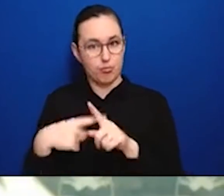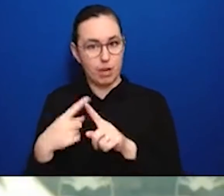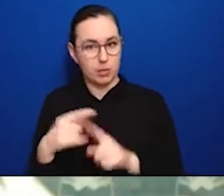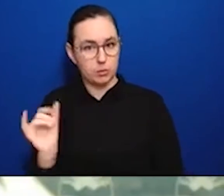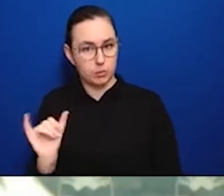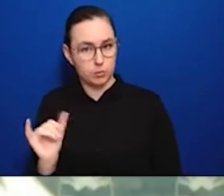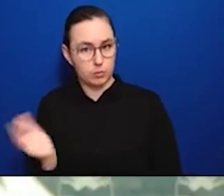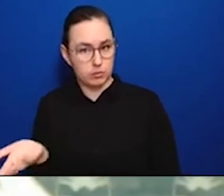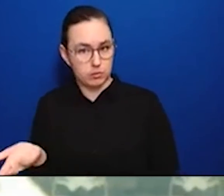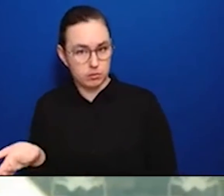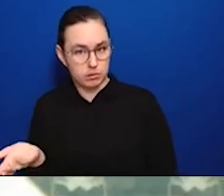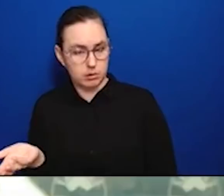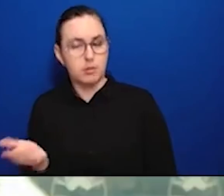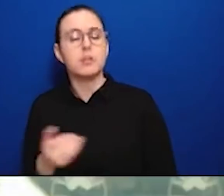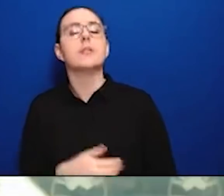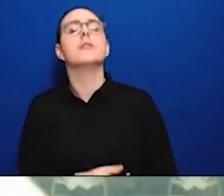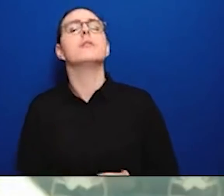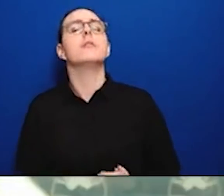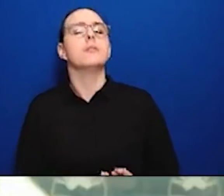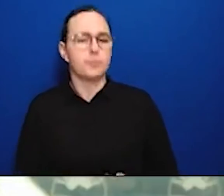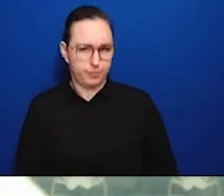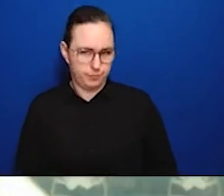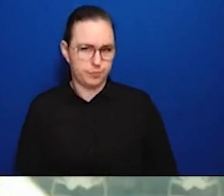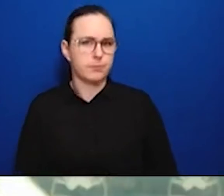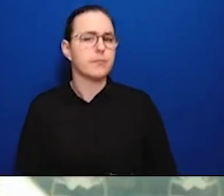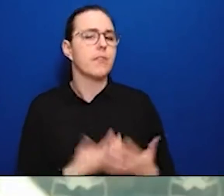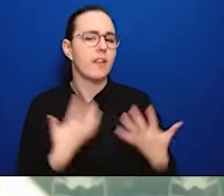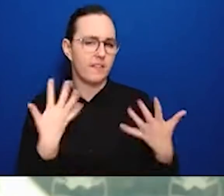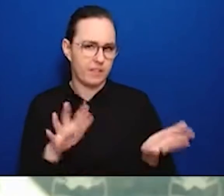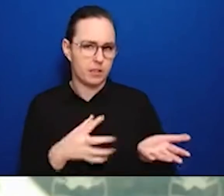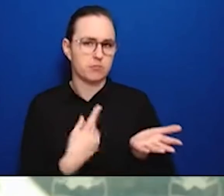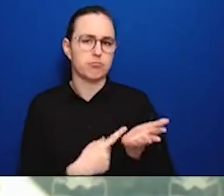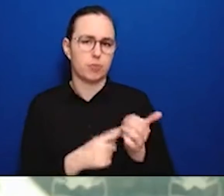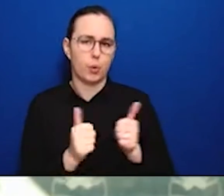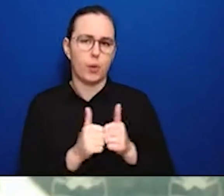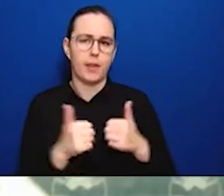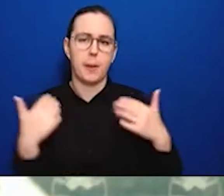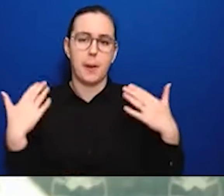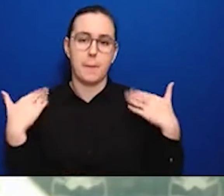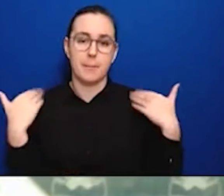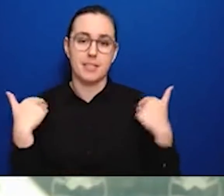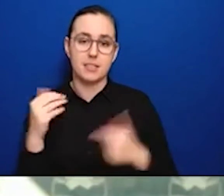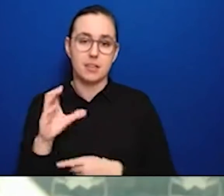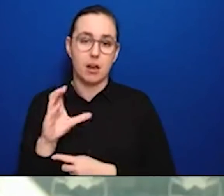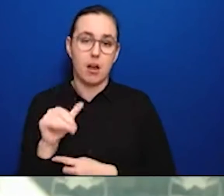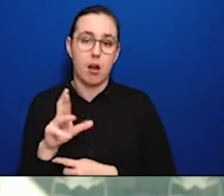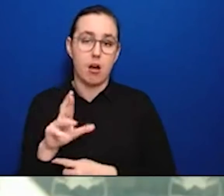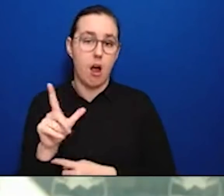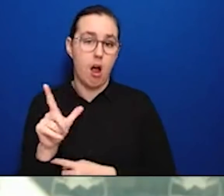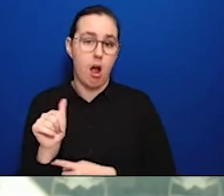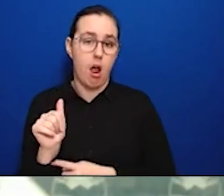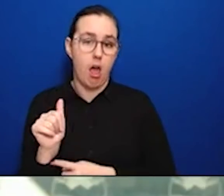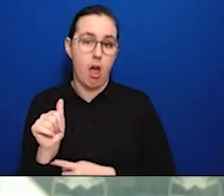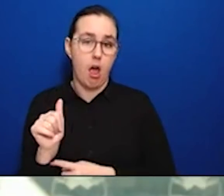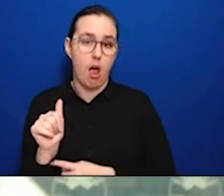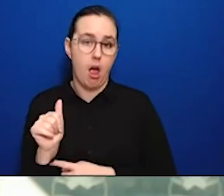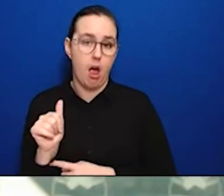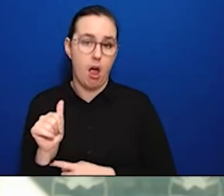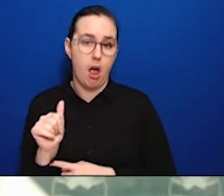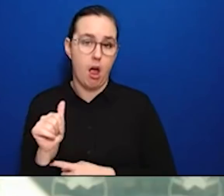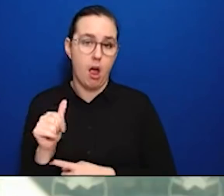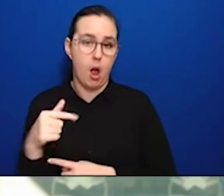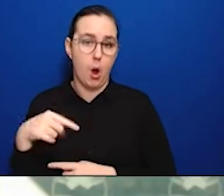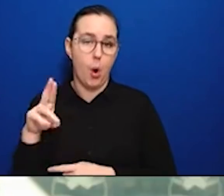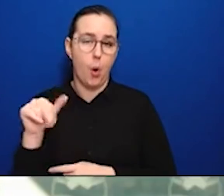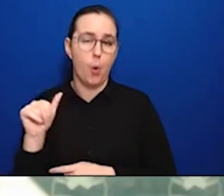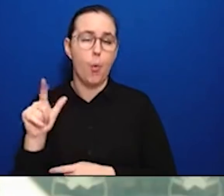Minister Carla Qualtrough from the federal government, and we made sure that our programs were fully aligned with them. That's something that we've been trying from the beginning